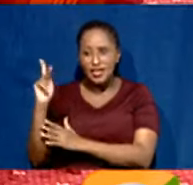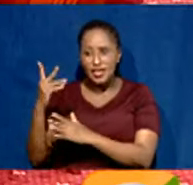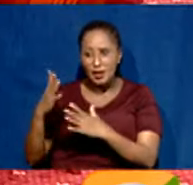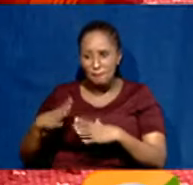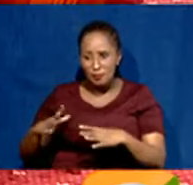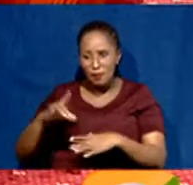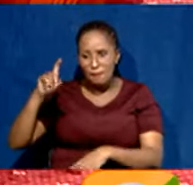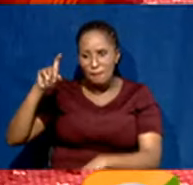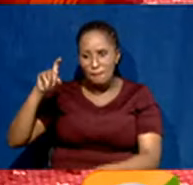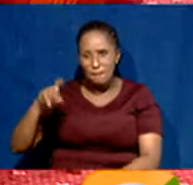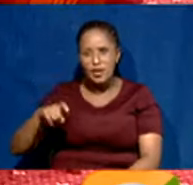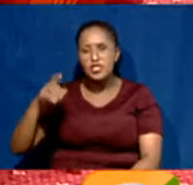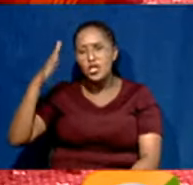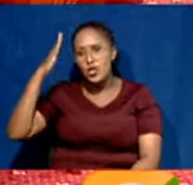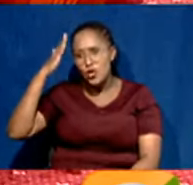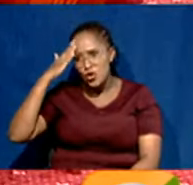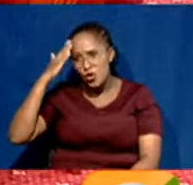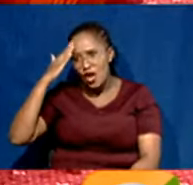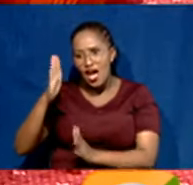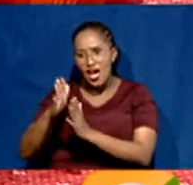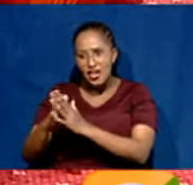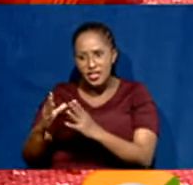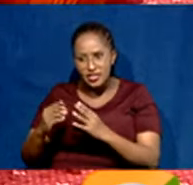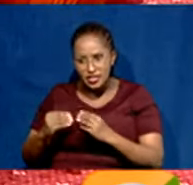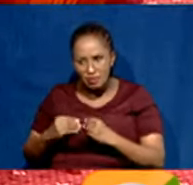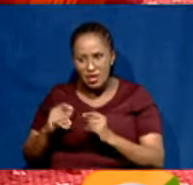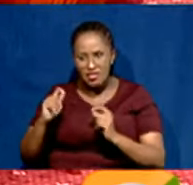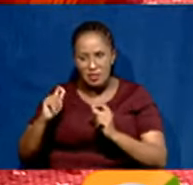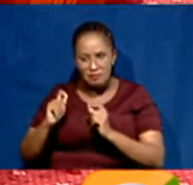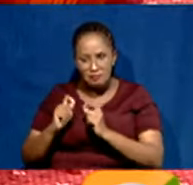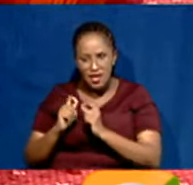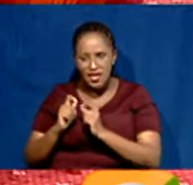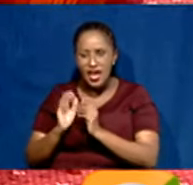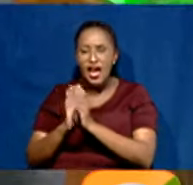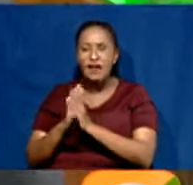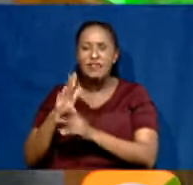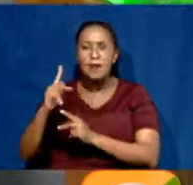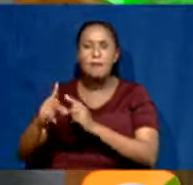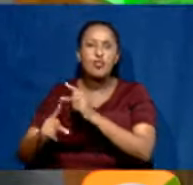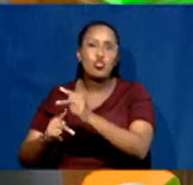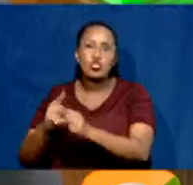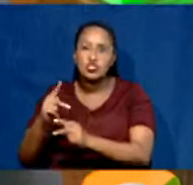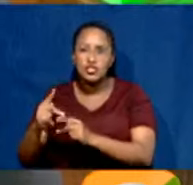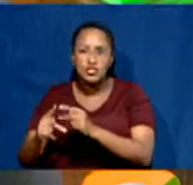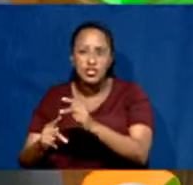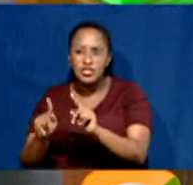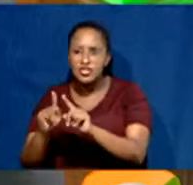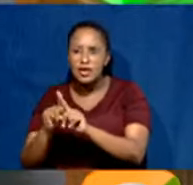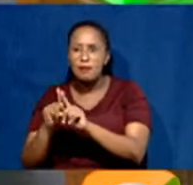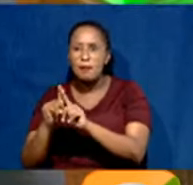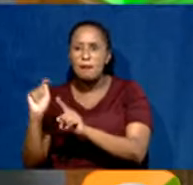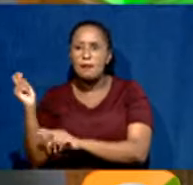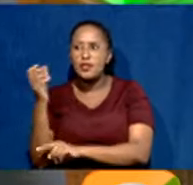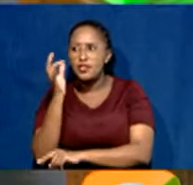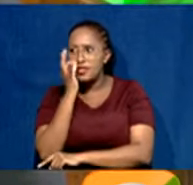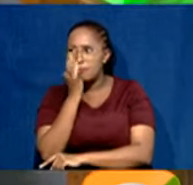need to, you know, appreciate the pain and the process like President Kibaki did.